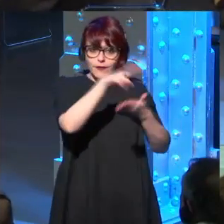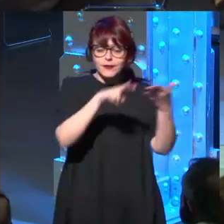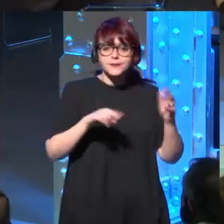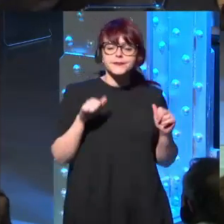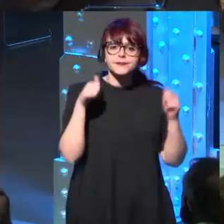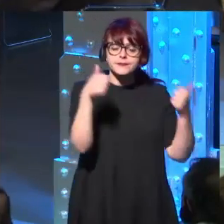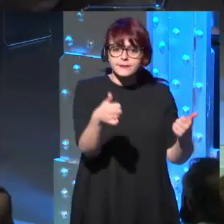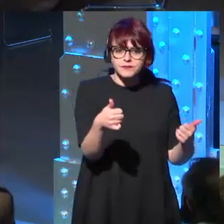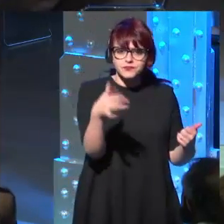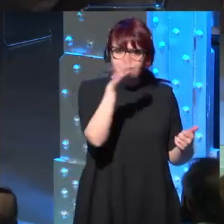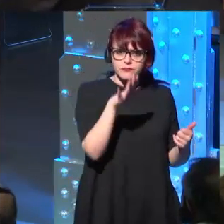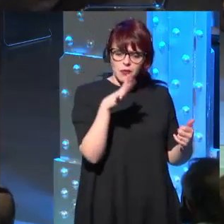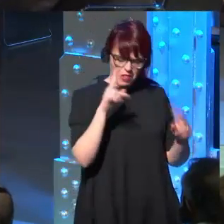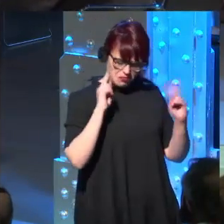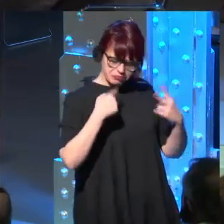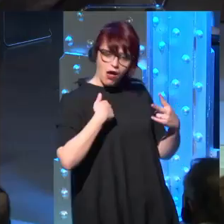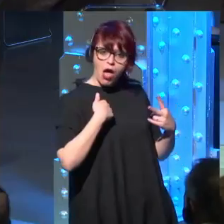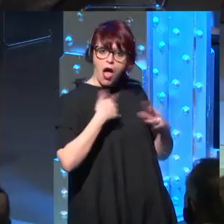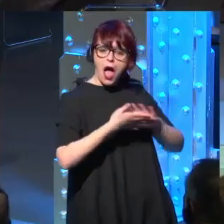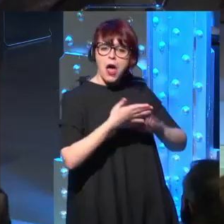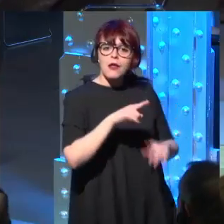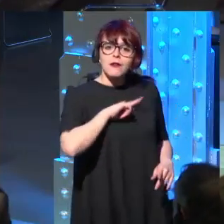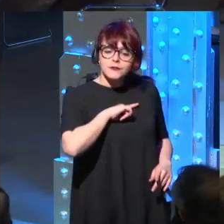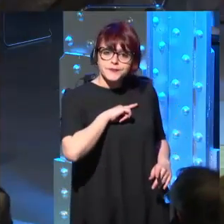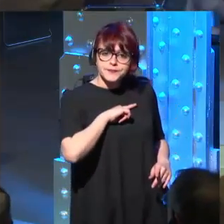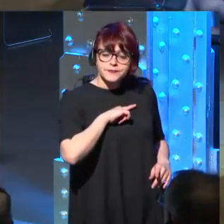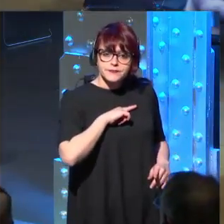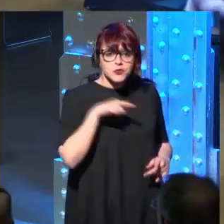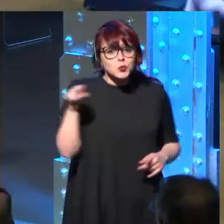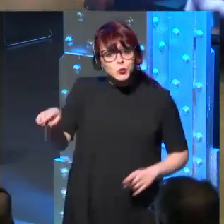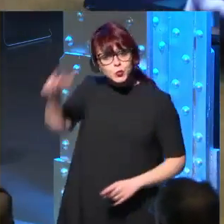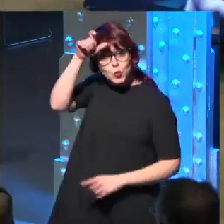is about me. And you are a Turkish, somebody from